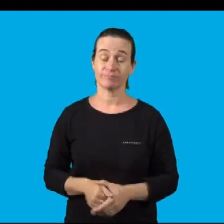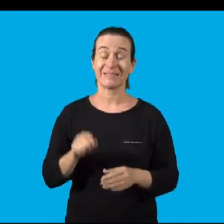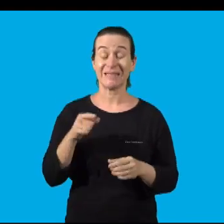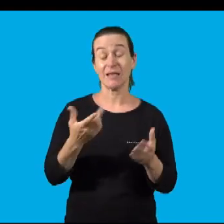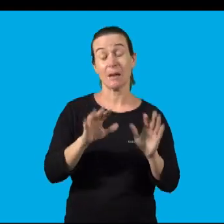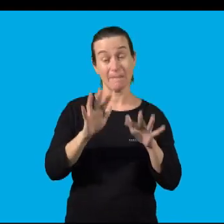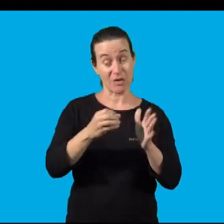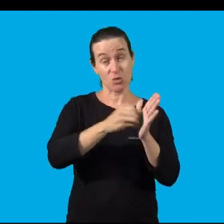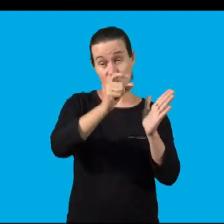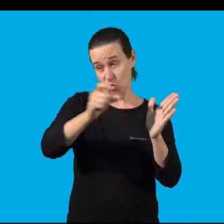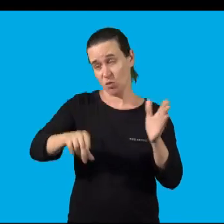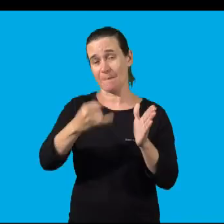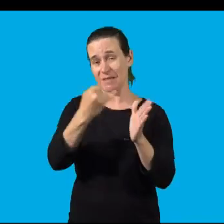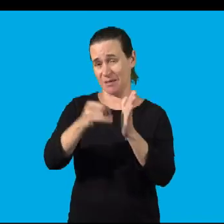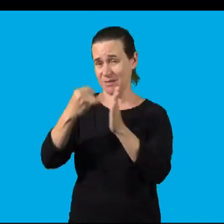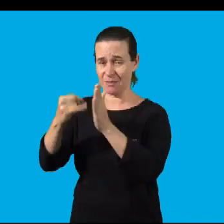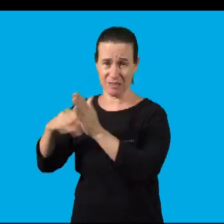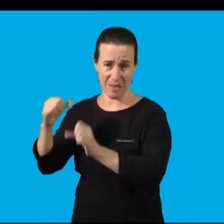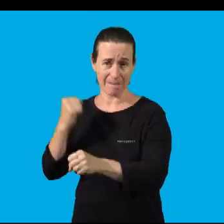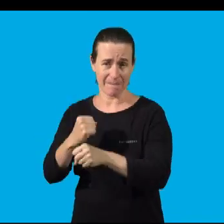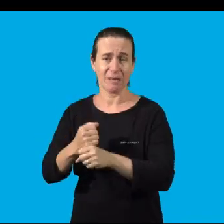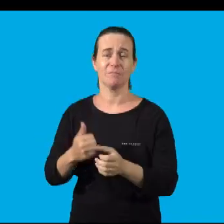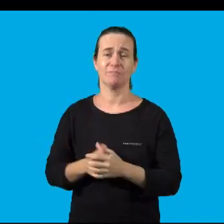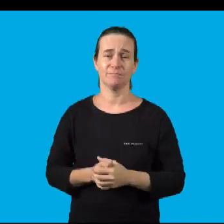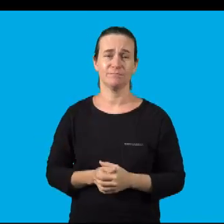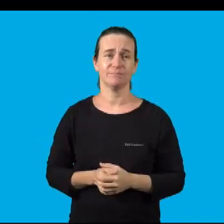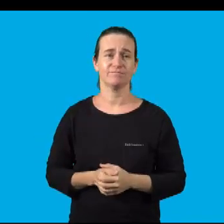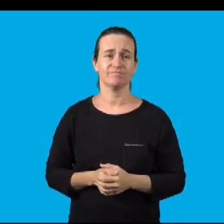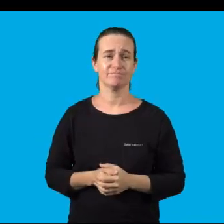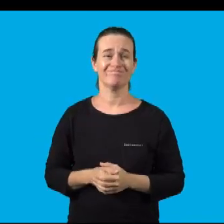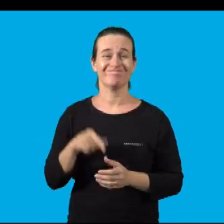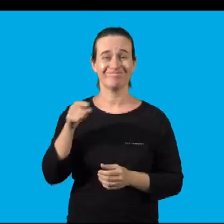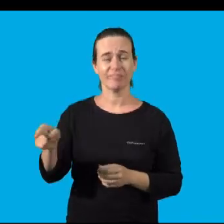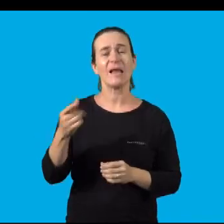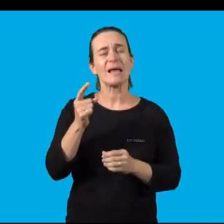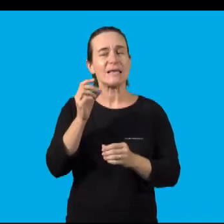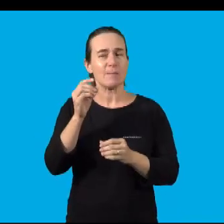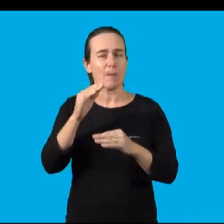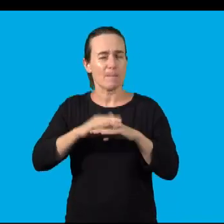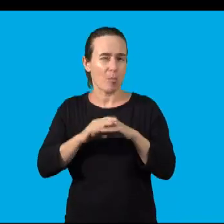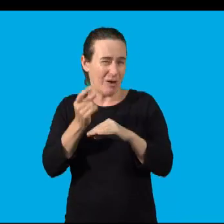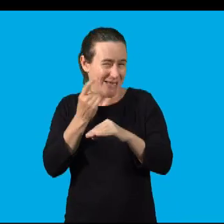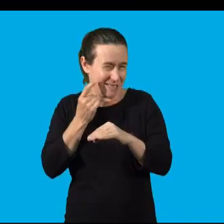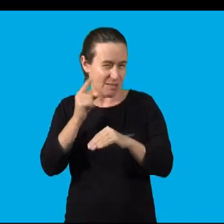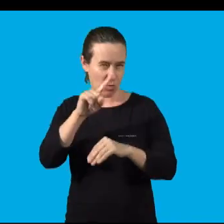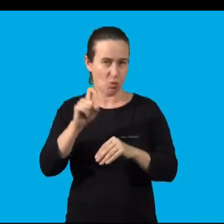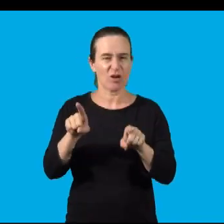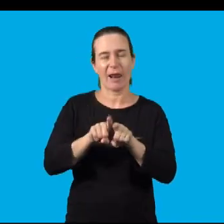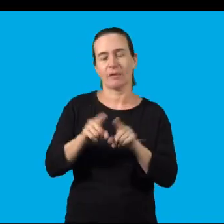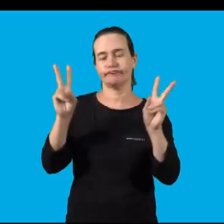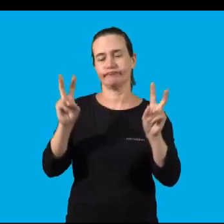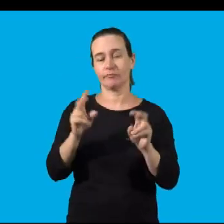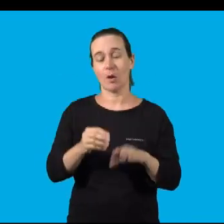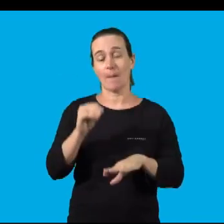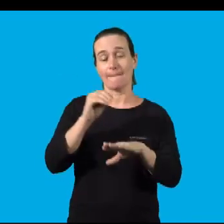Here were some of the common errors made in the writing of paper 2. Lower order recall questions such as place the extract